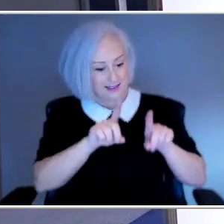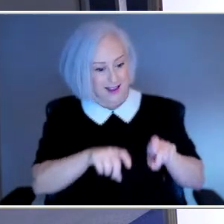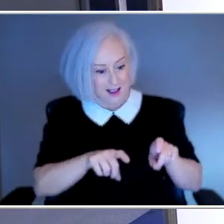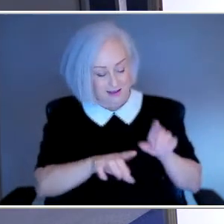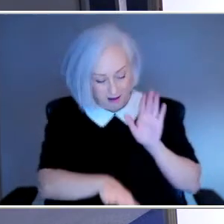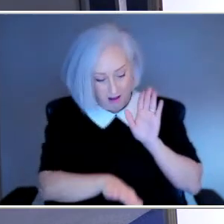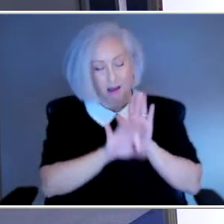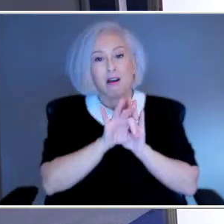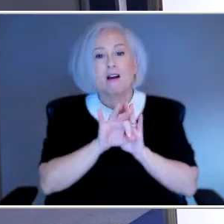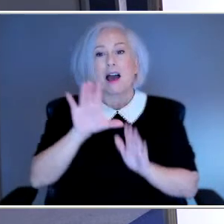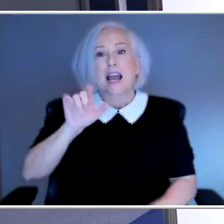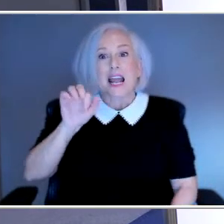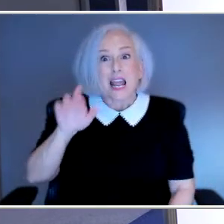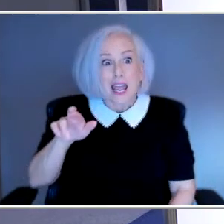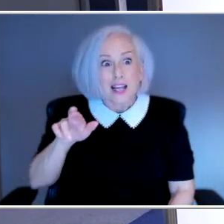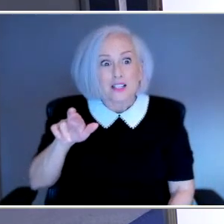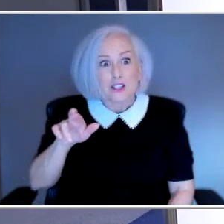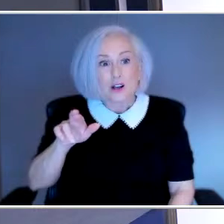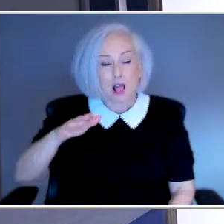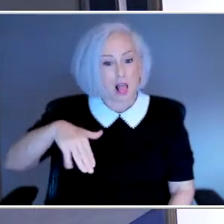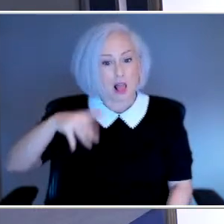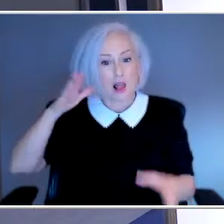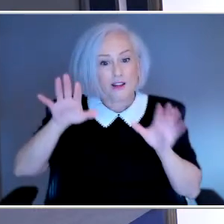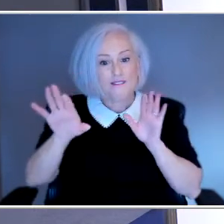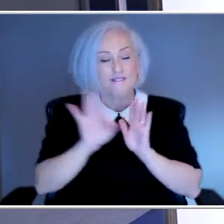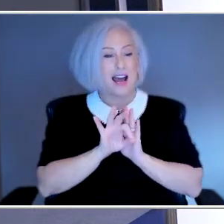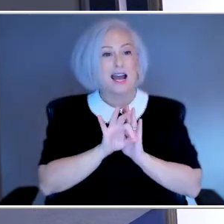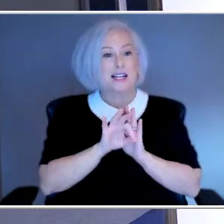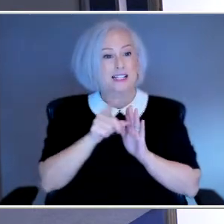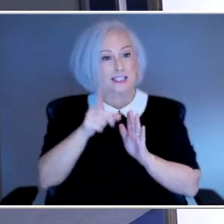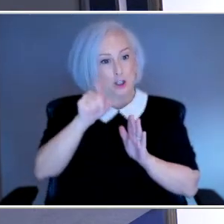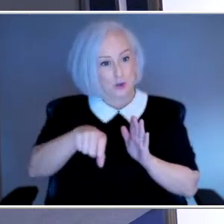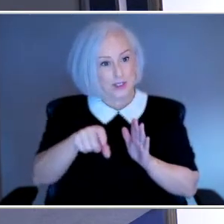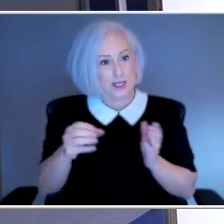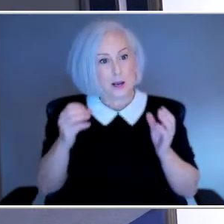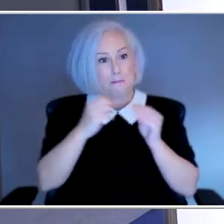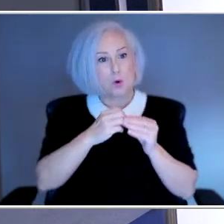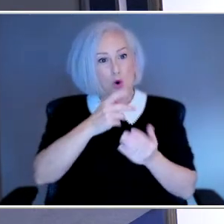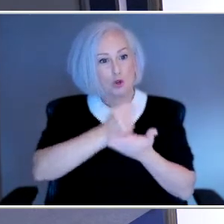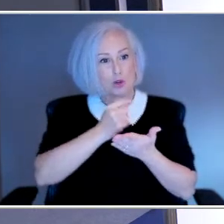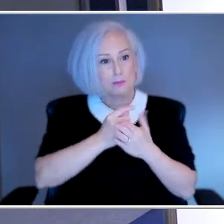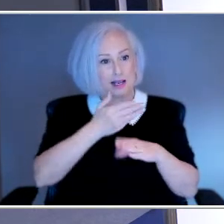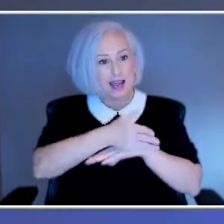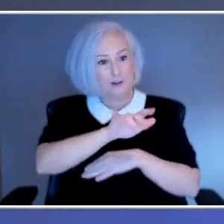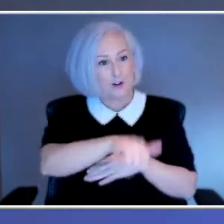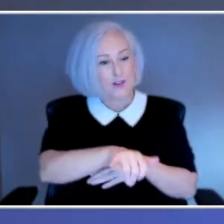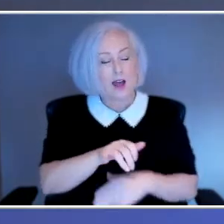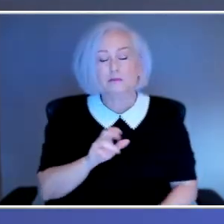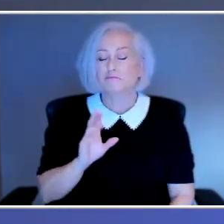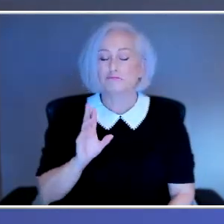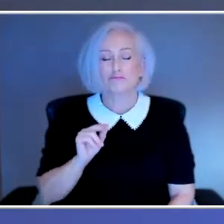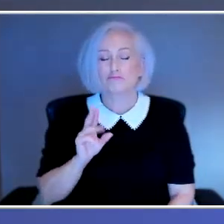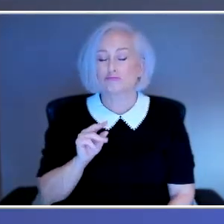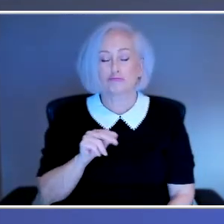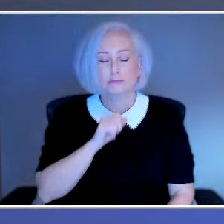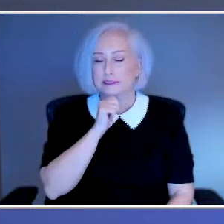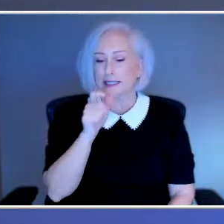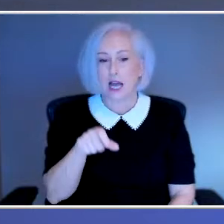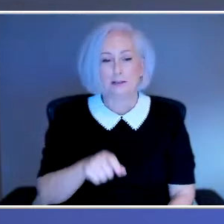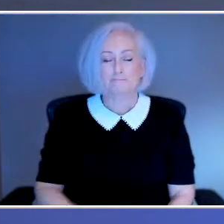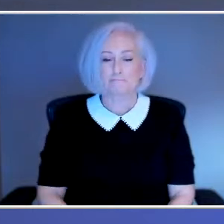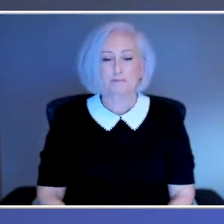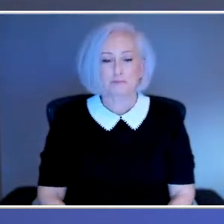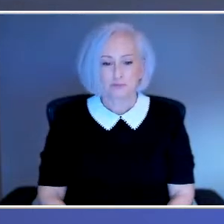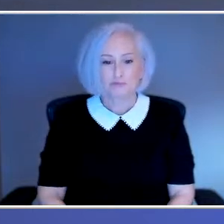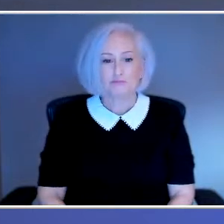Did you need additional treatments to your stomach after that discovery? No, I did not. The only thing I have been